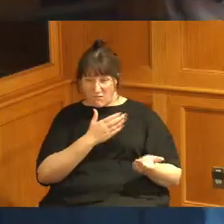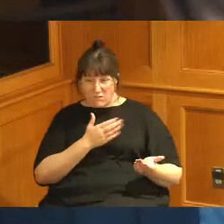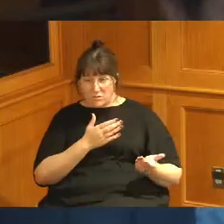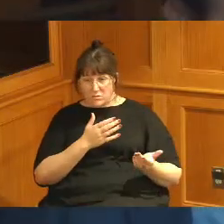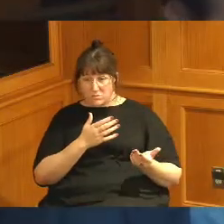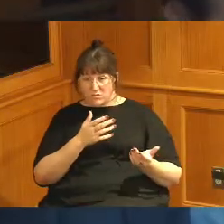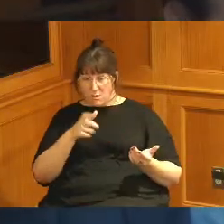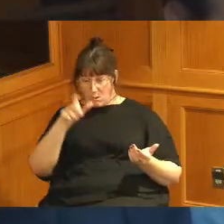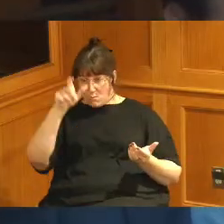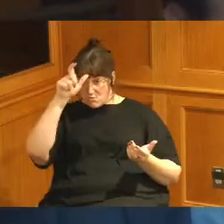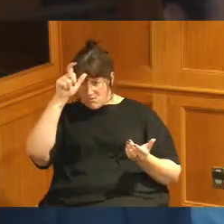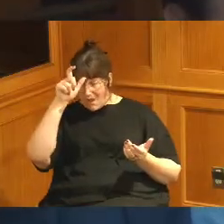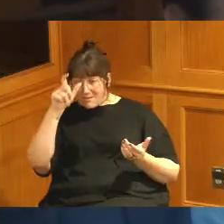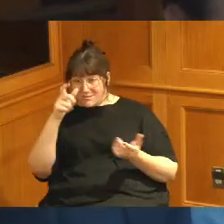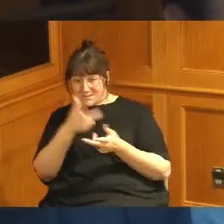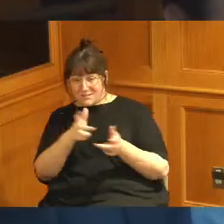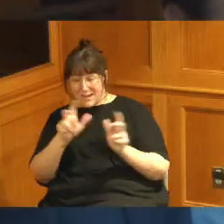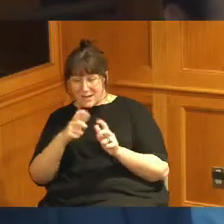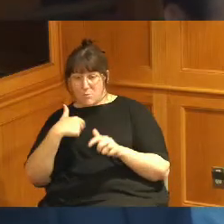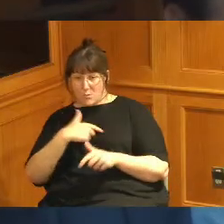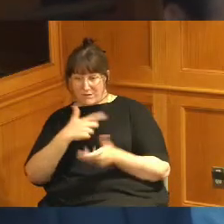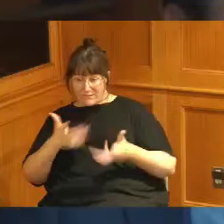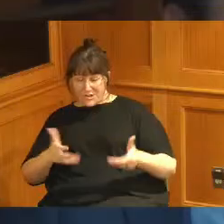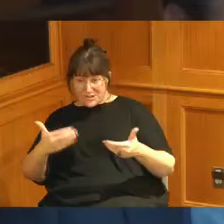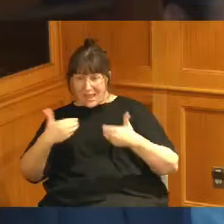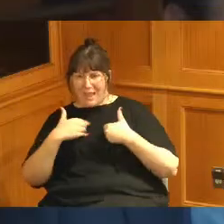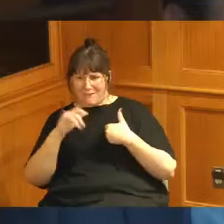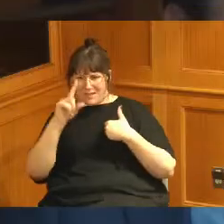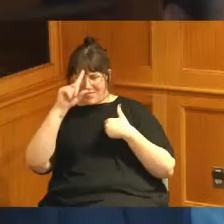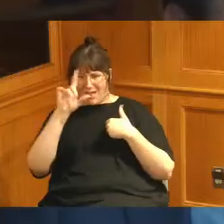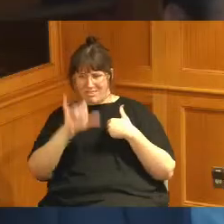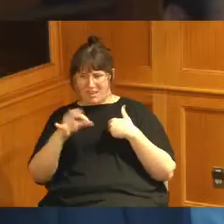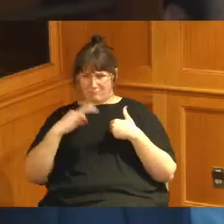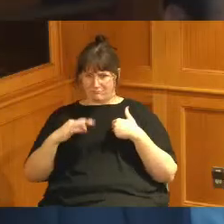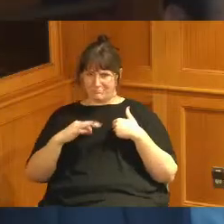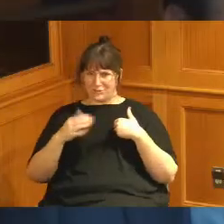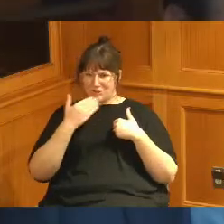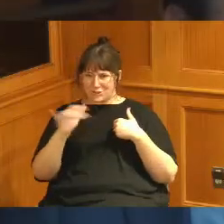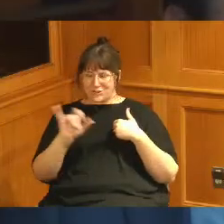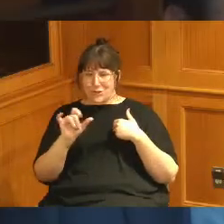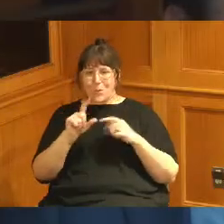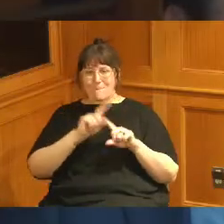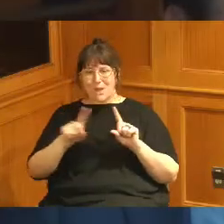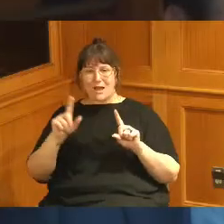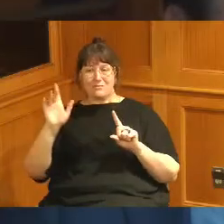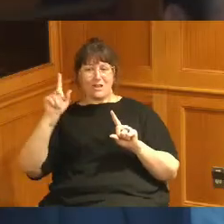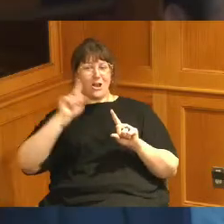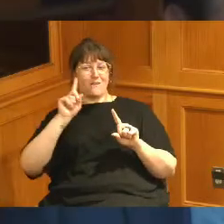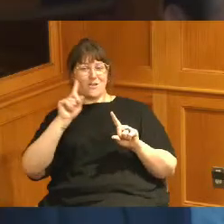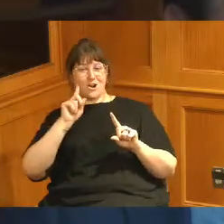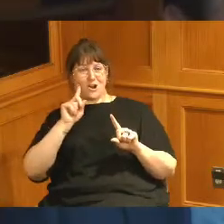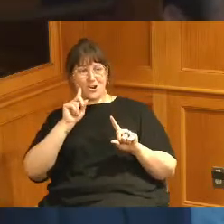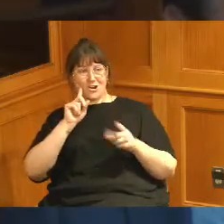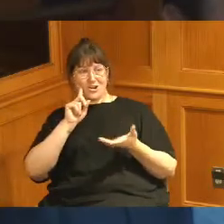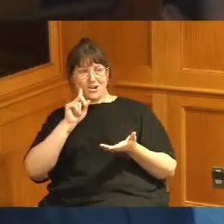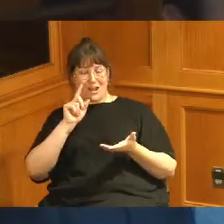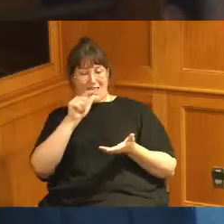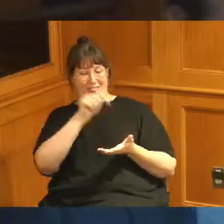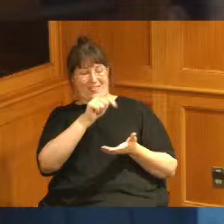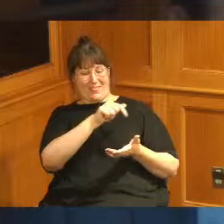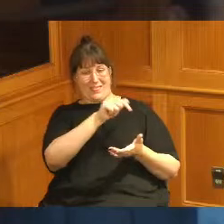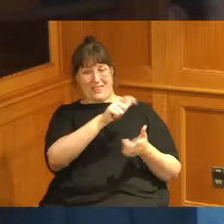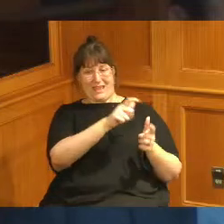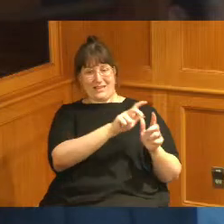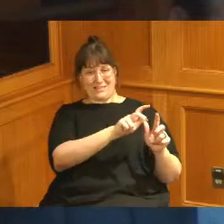red stadium, and I thought that was a major asset to the community, but I just heard in the presentation that this stadium is the